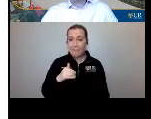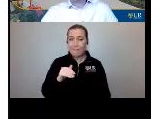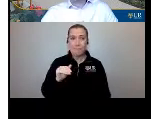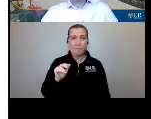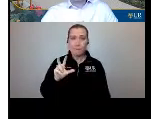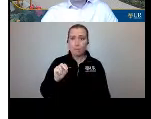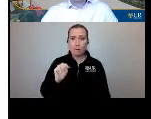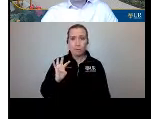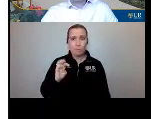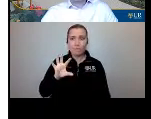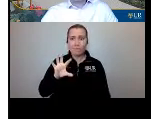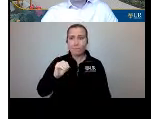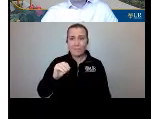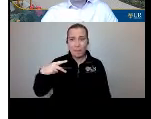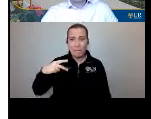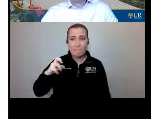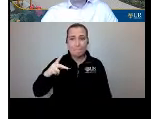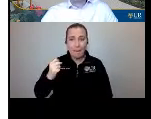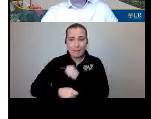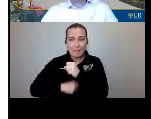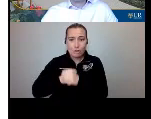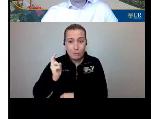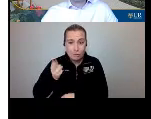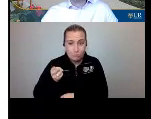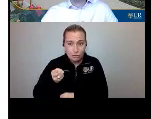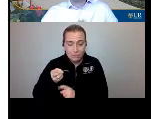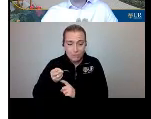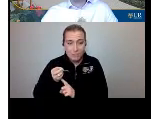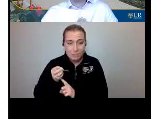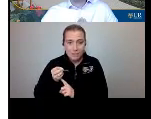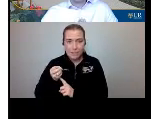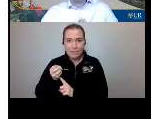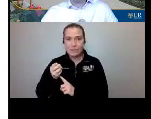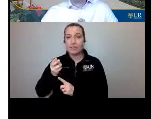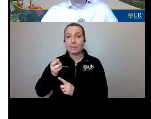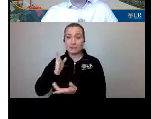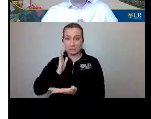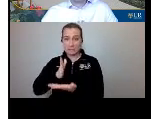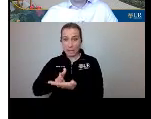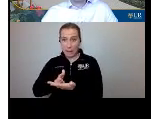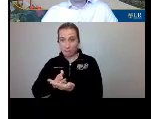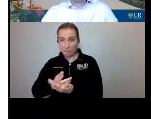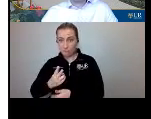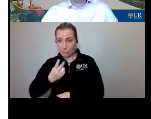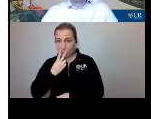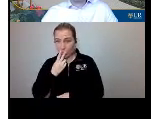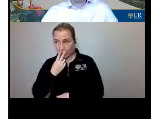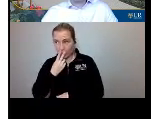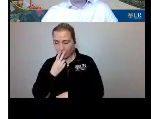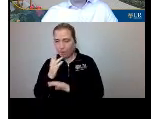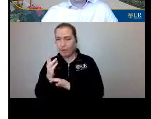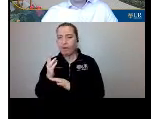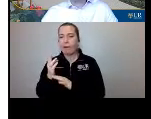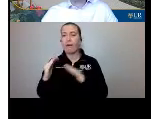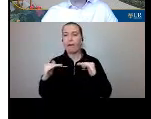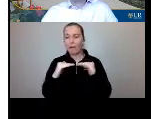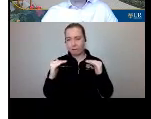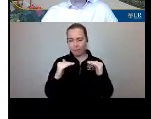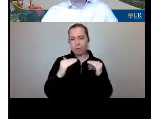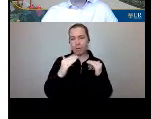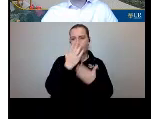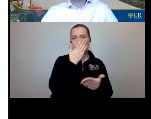that has as big of an impact on their long-term survival in their life expectancy